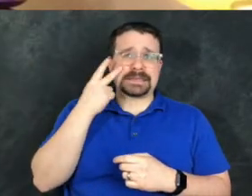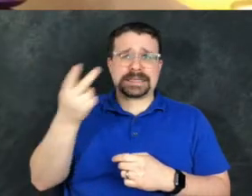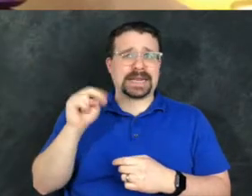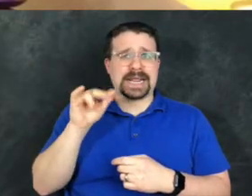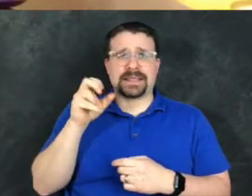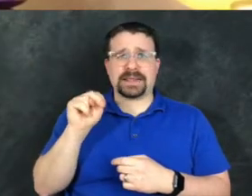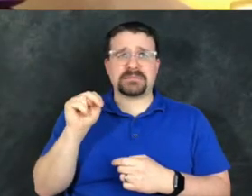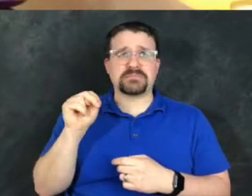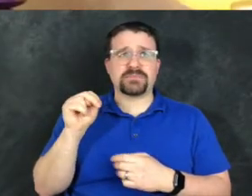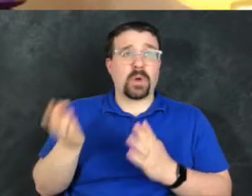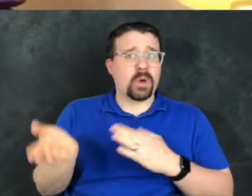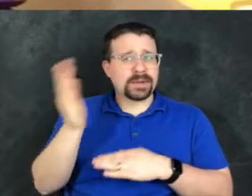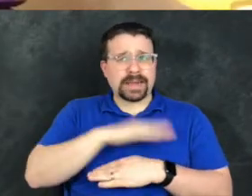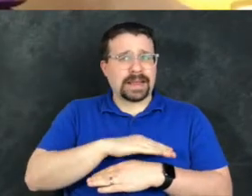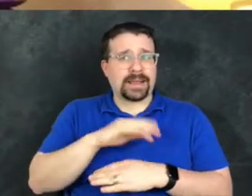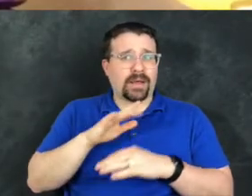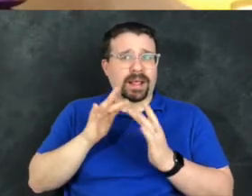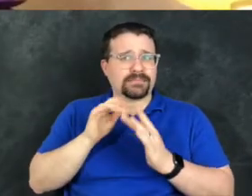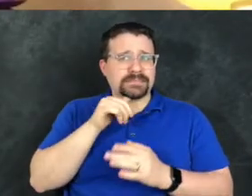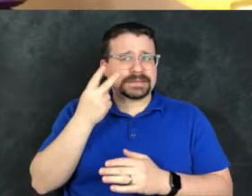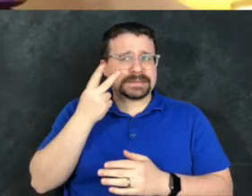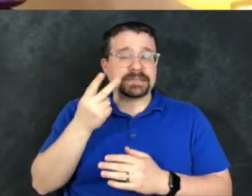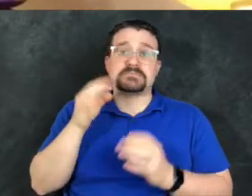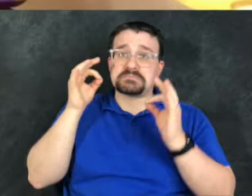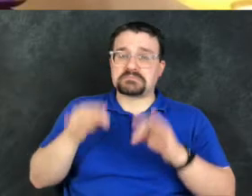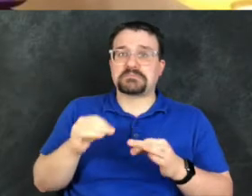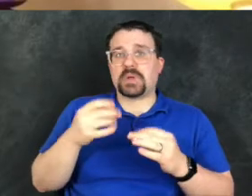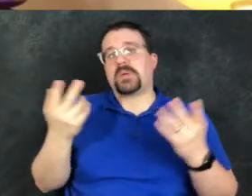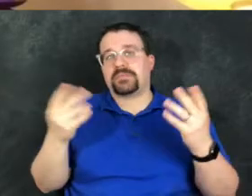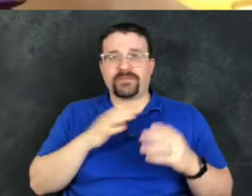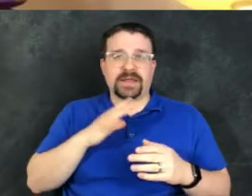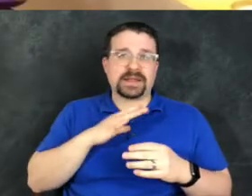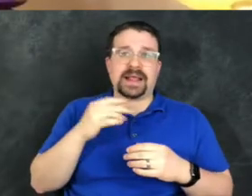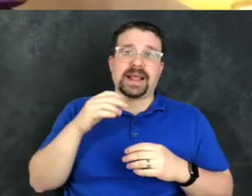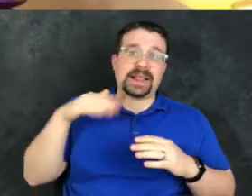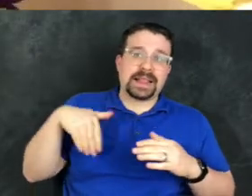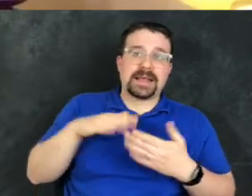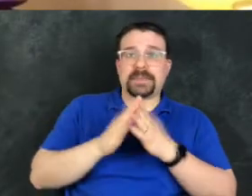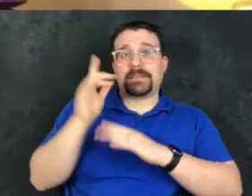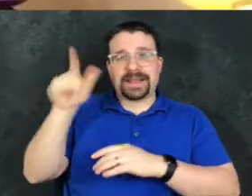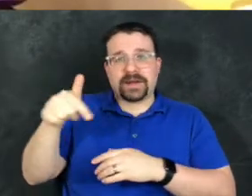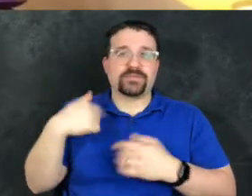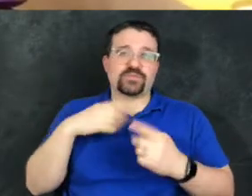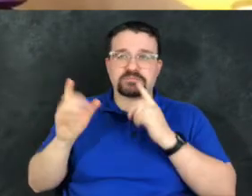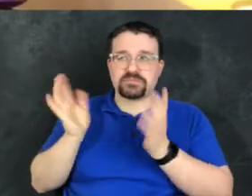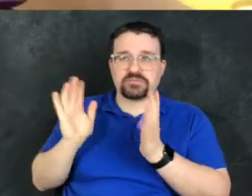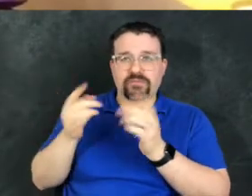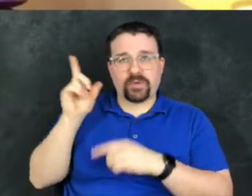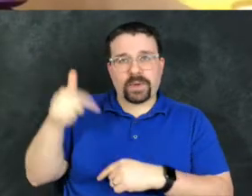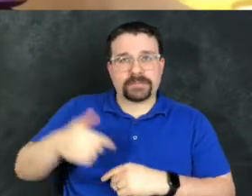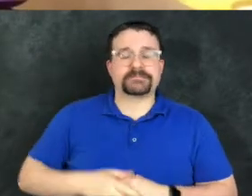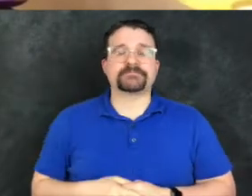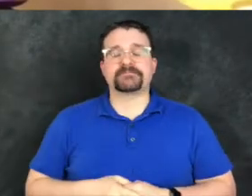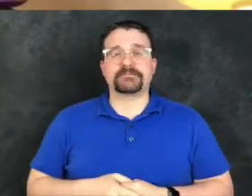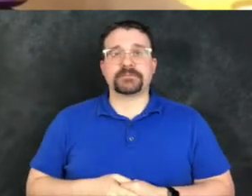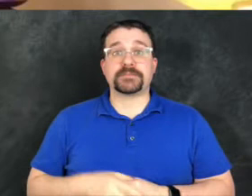day, though, I hadn't seen Nathan all day long online, so I decided to let late become later, and we talked